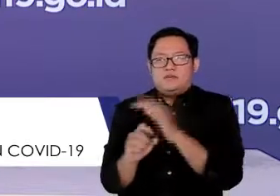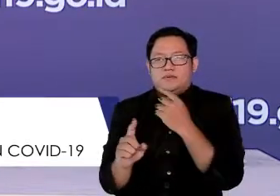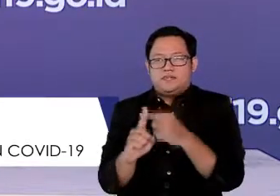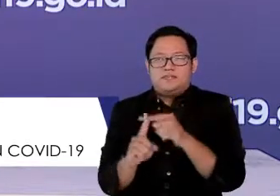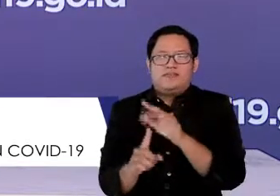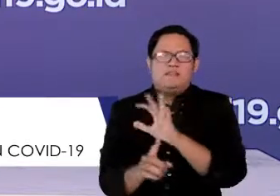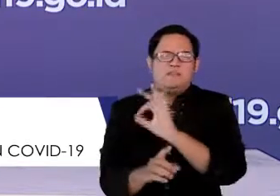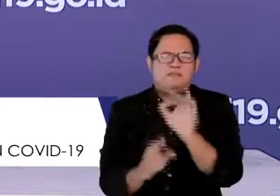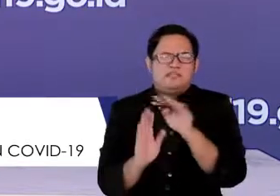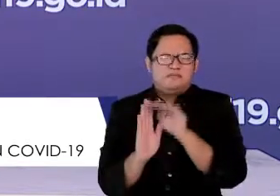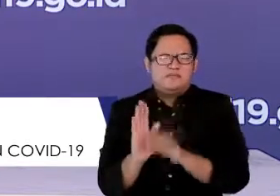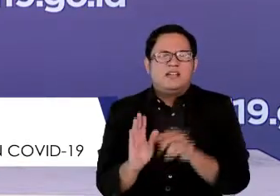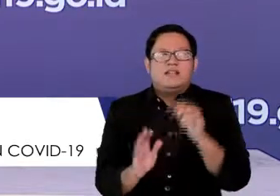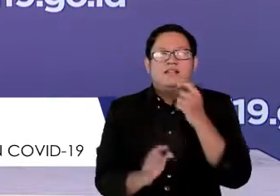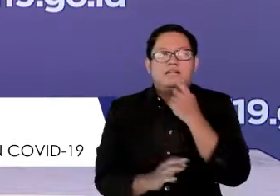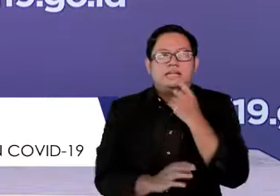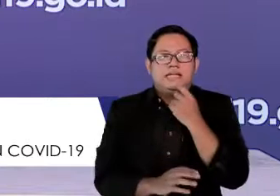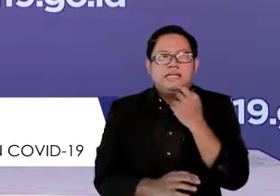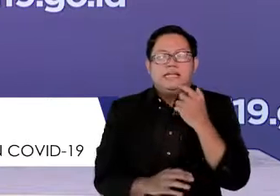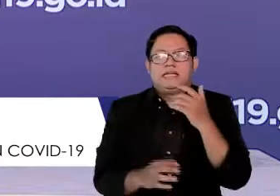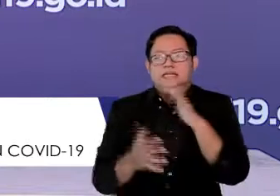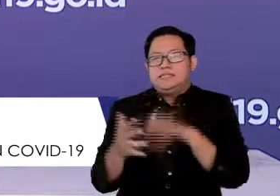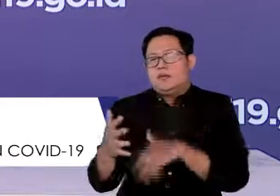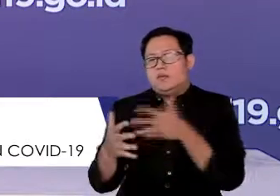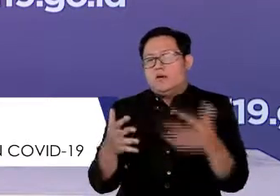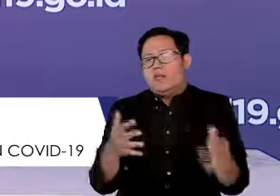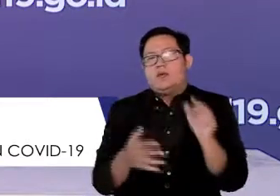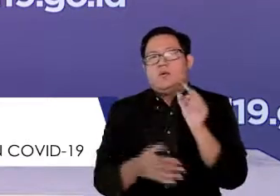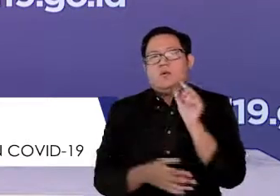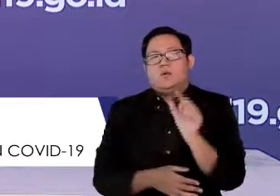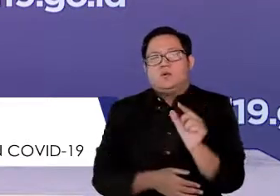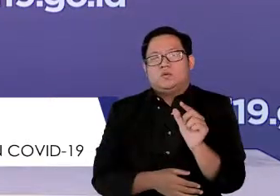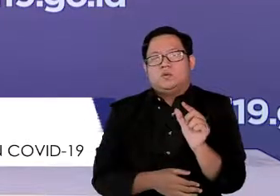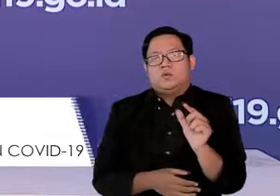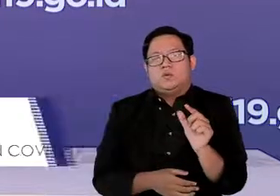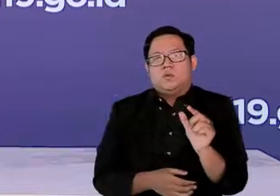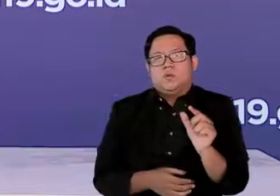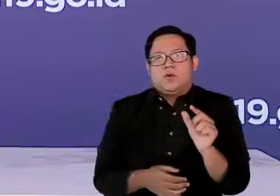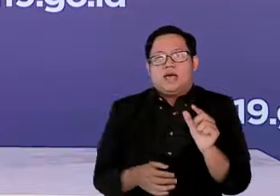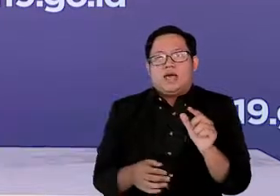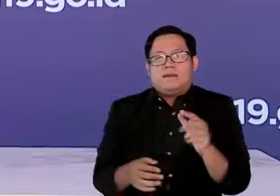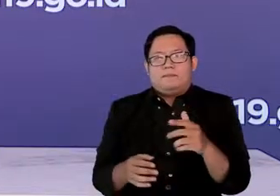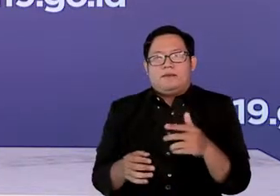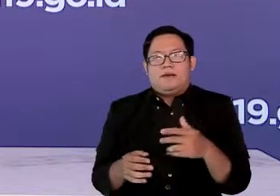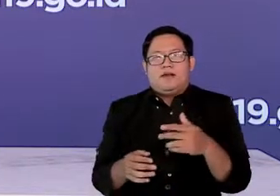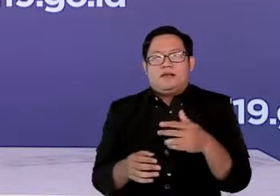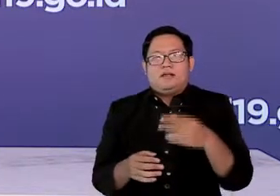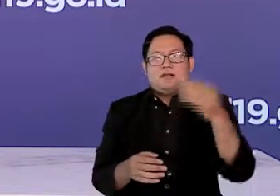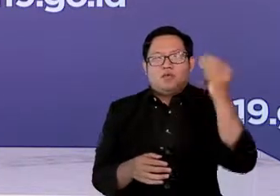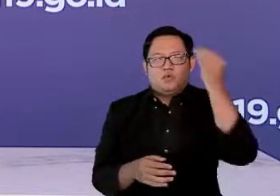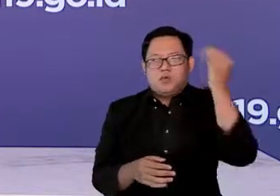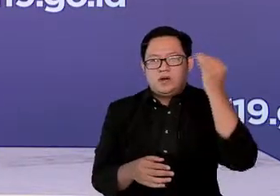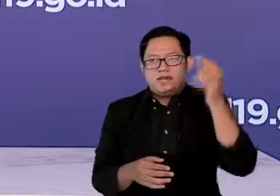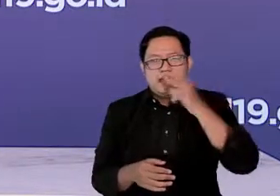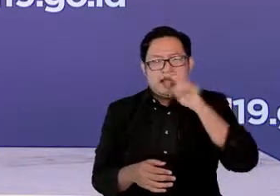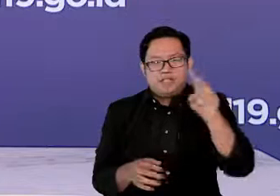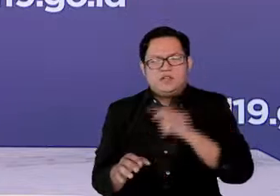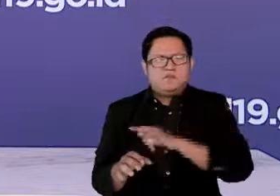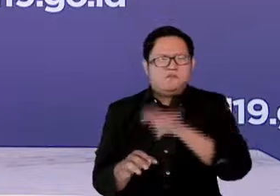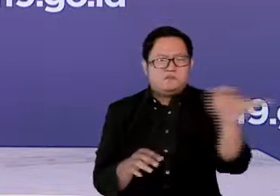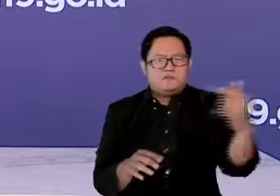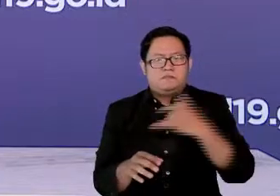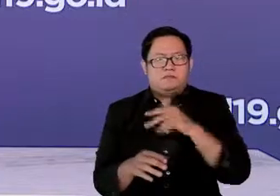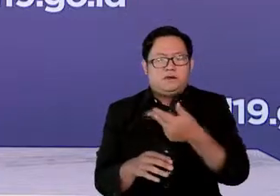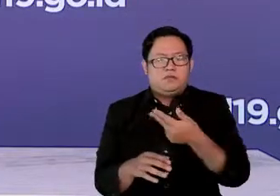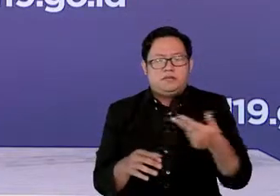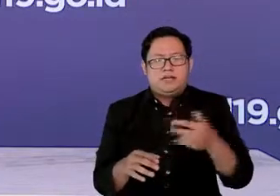5%. Regarding the schedule for easing movement in and out of Indonesia, It will be tentative depending